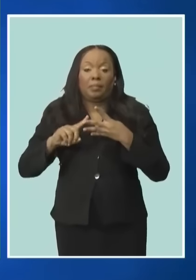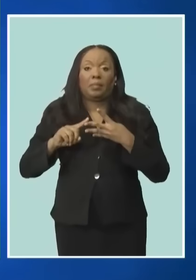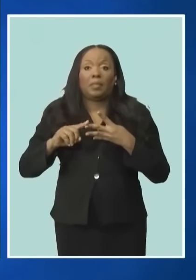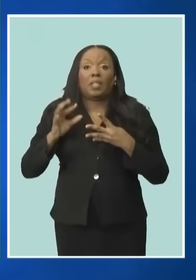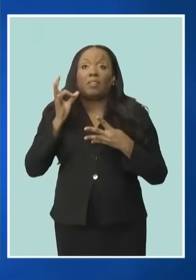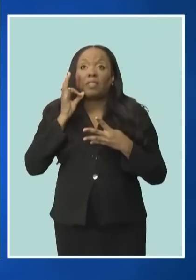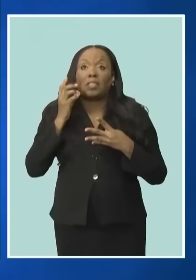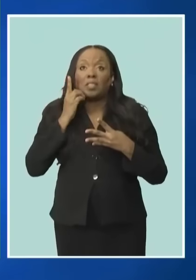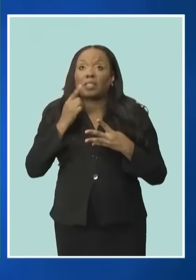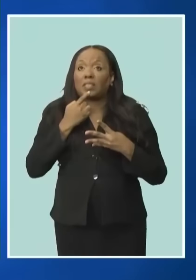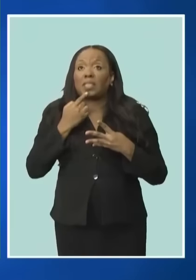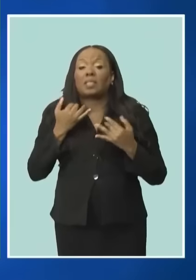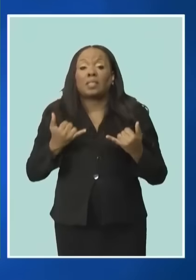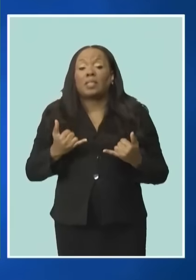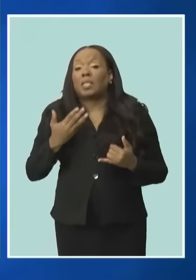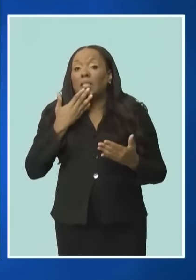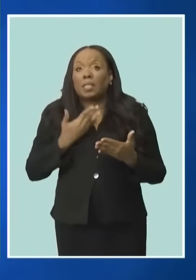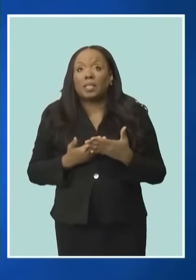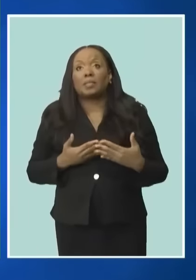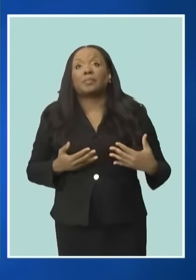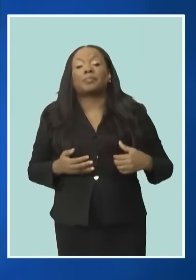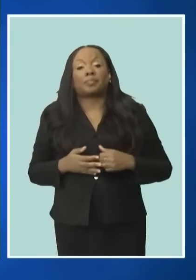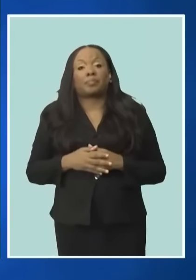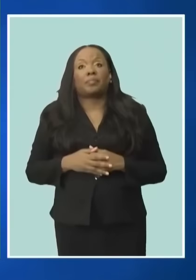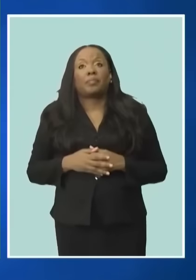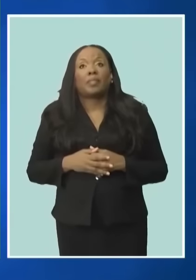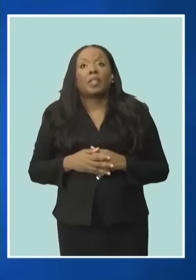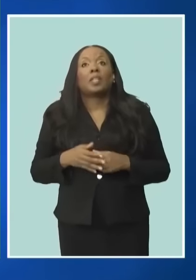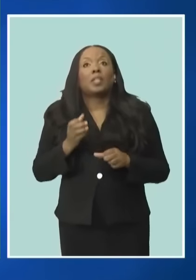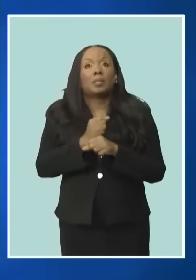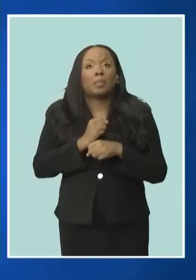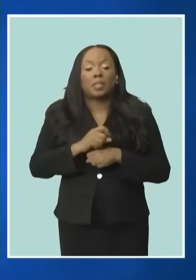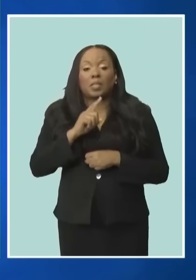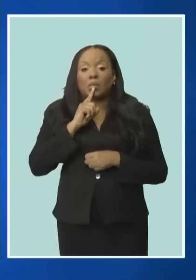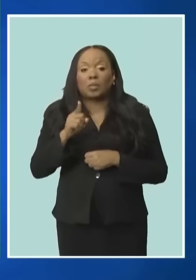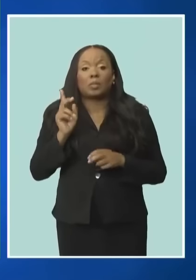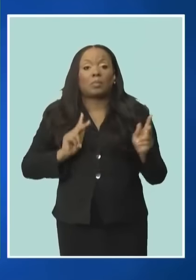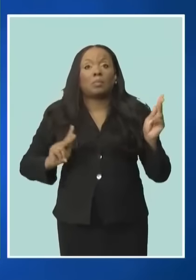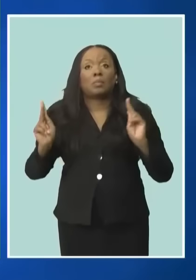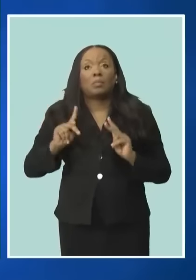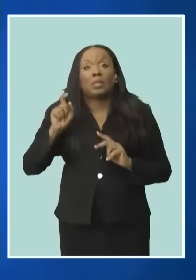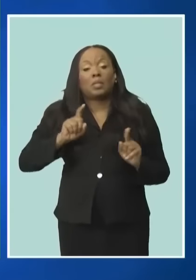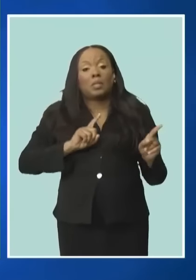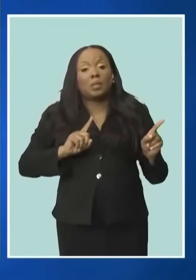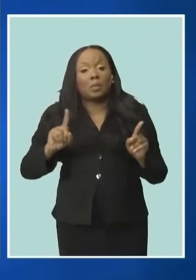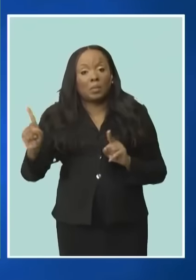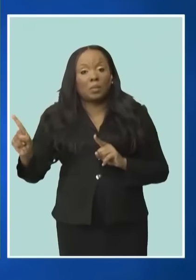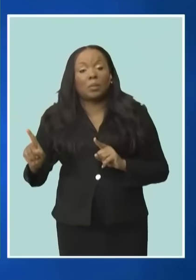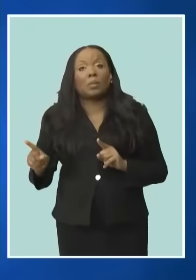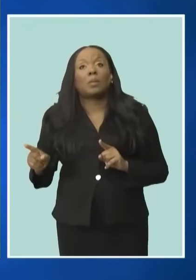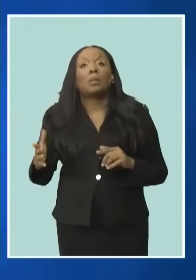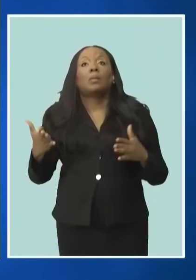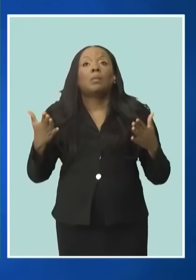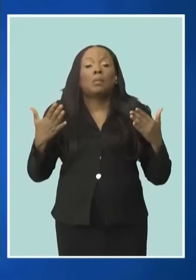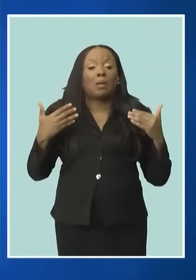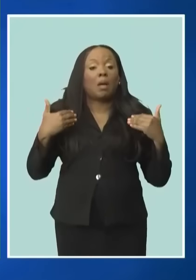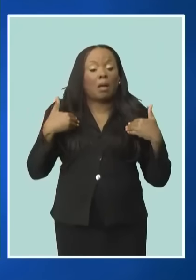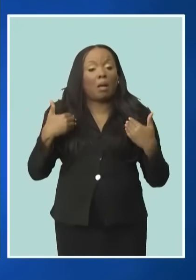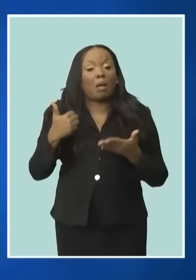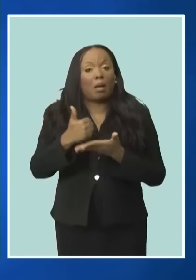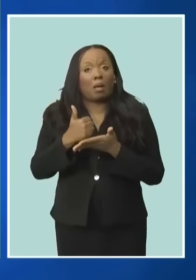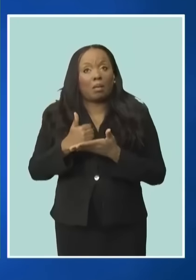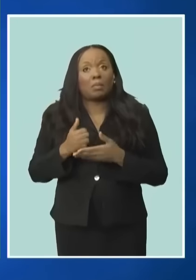been encouraging and the DLP camp ensured that those who needed to get to the polls had the necessary